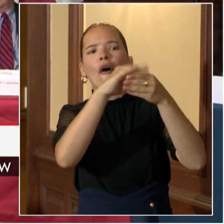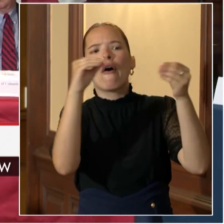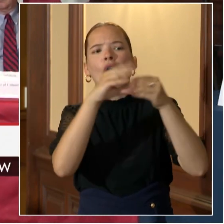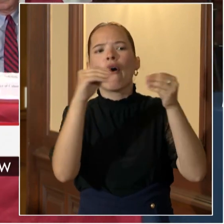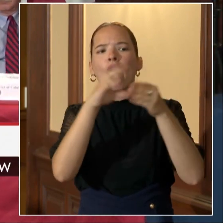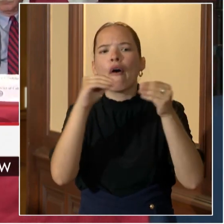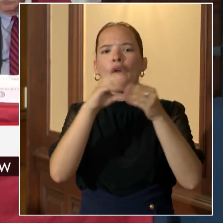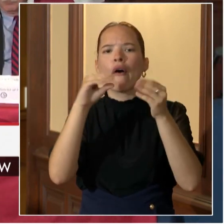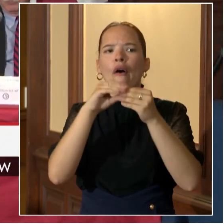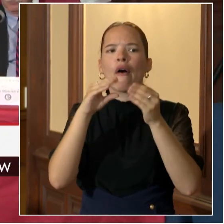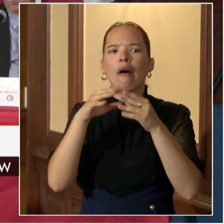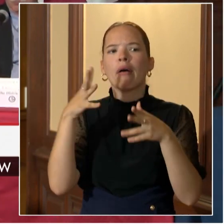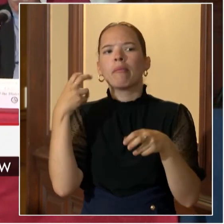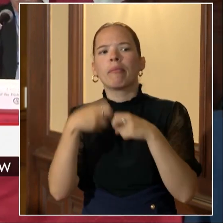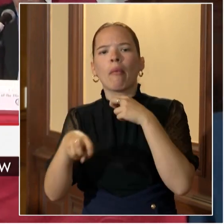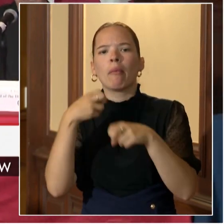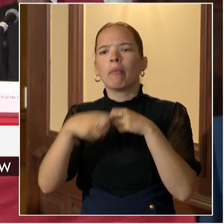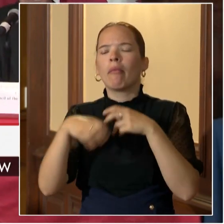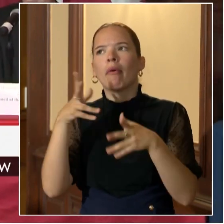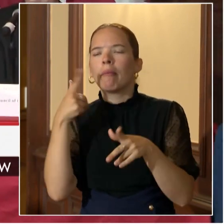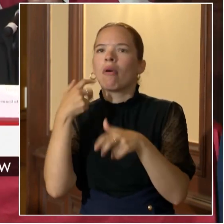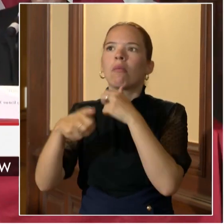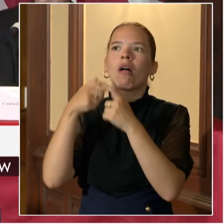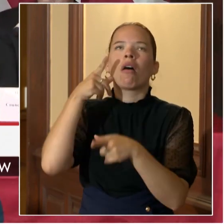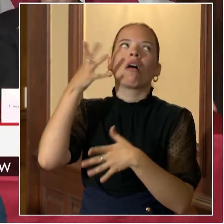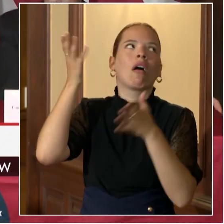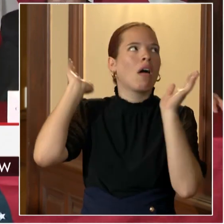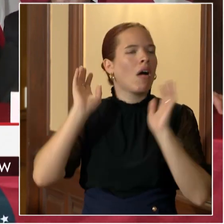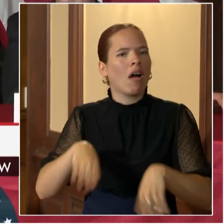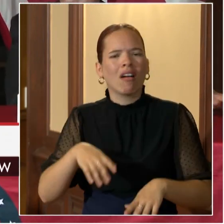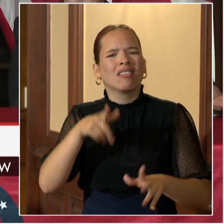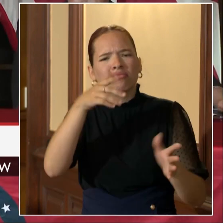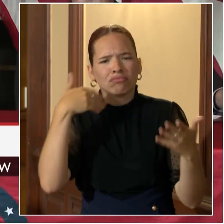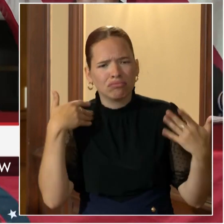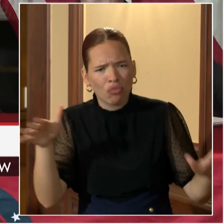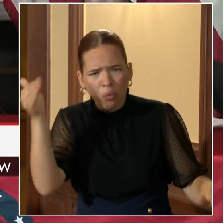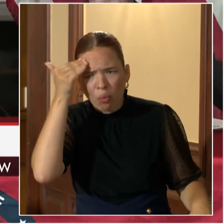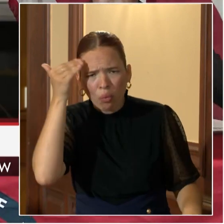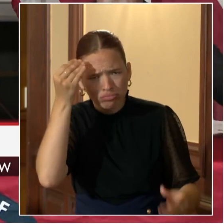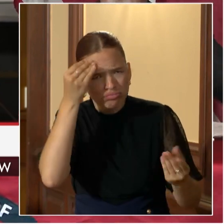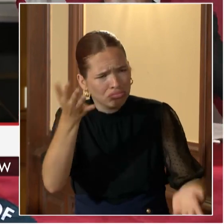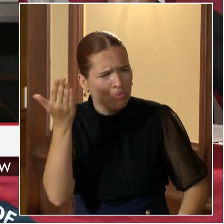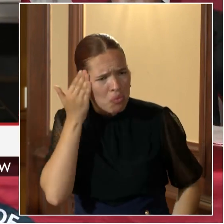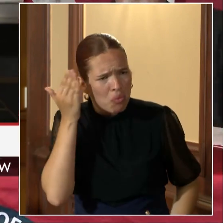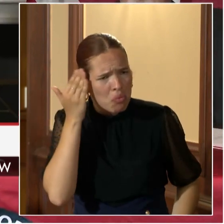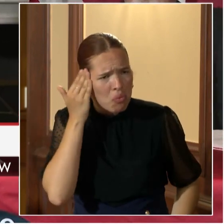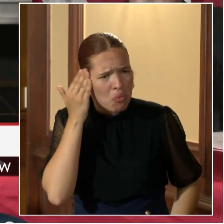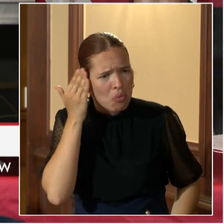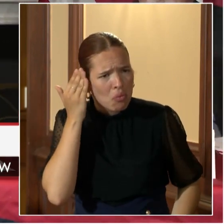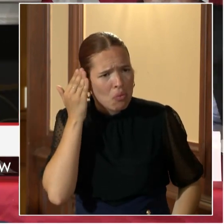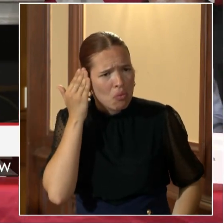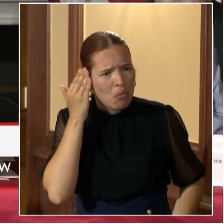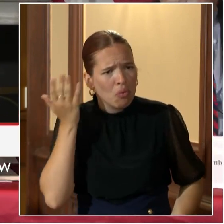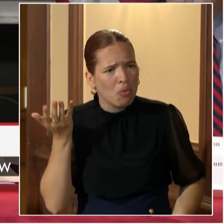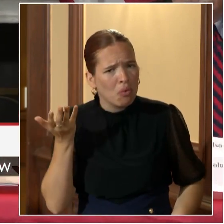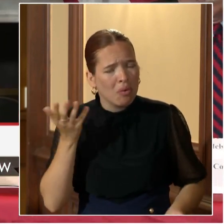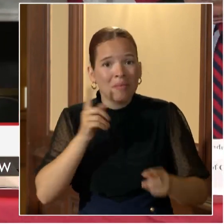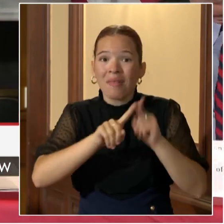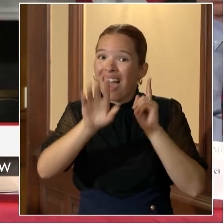the problem is. But we also need to make sure that we're taking steps every day to change it.